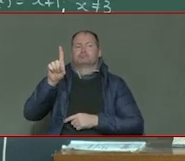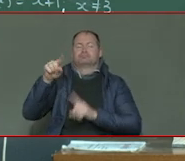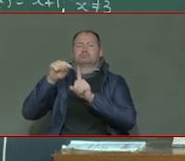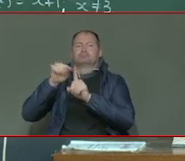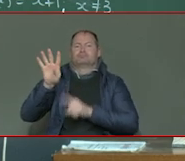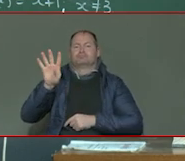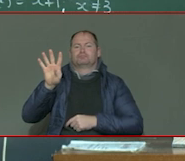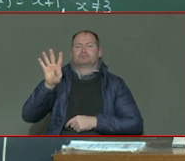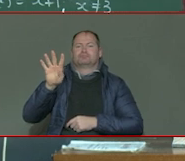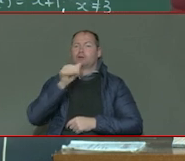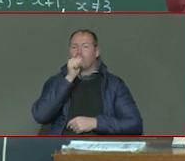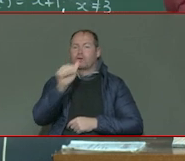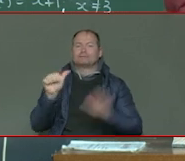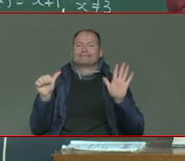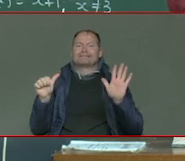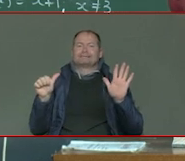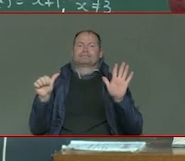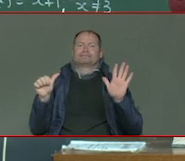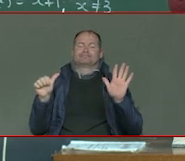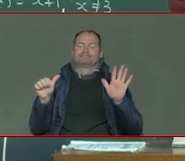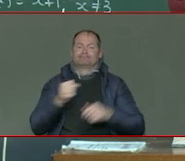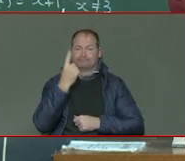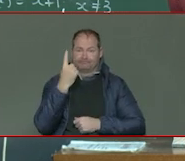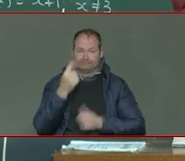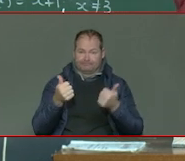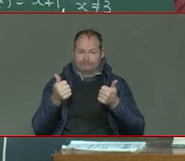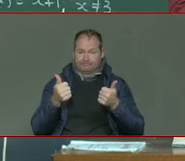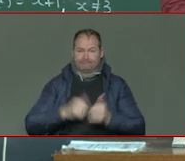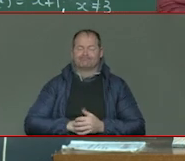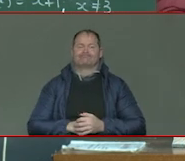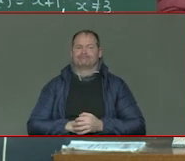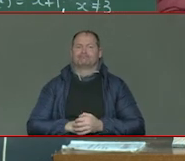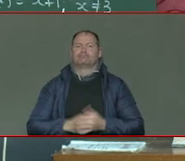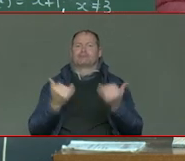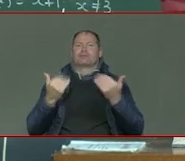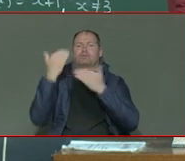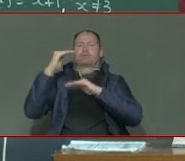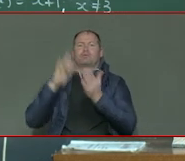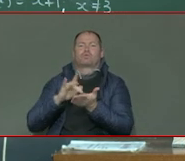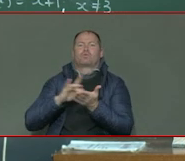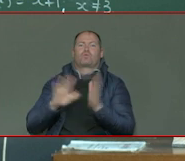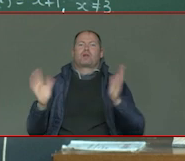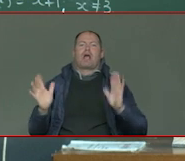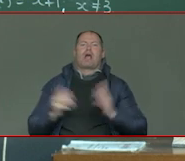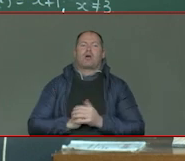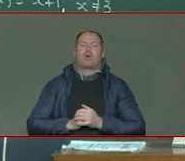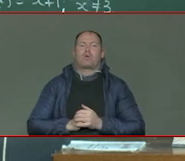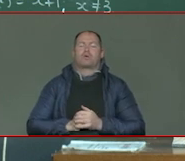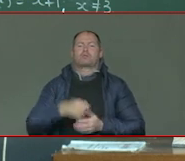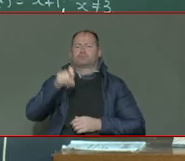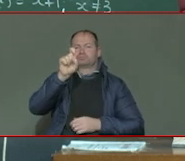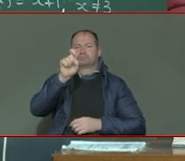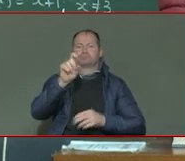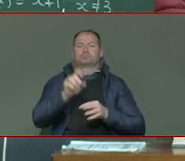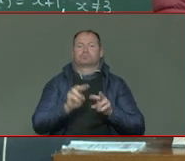the answer is 6. Are you with me? Right. So how do we work out a limit? We put this x value into the